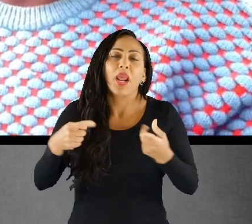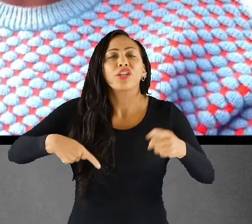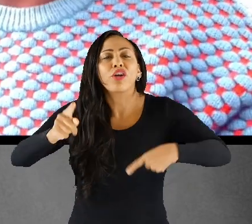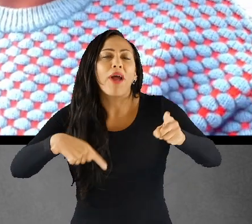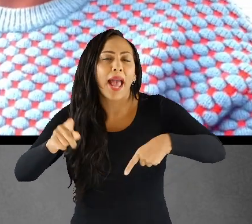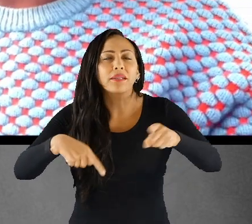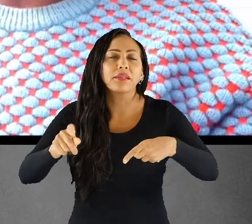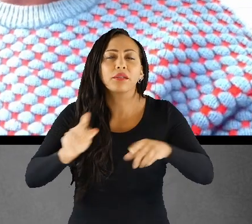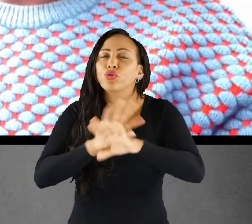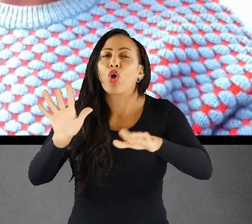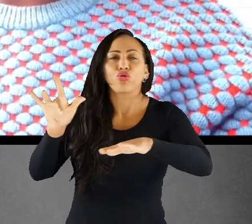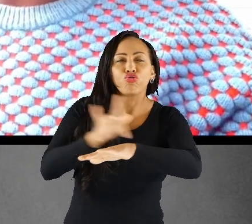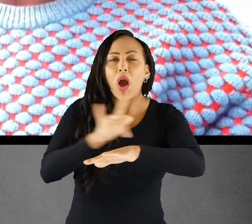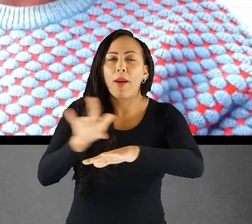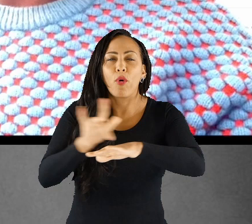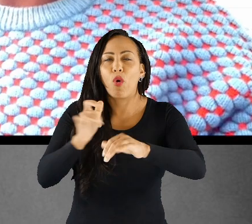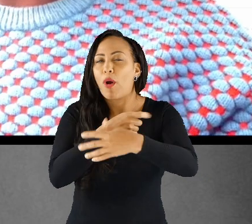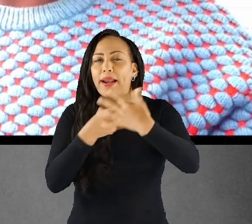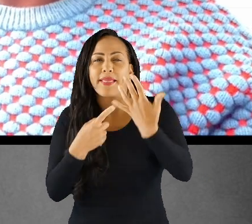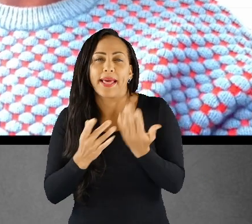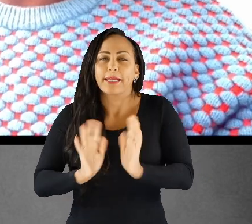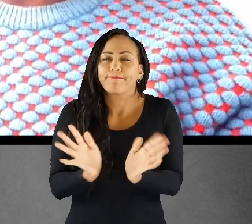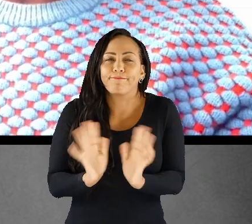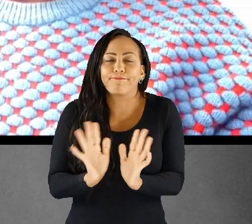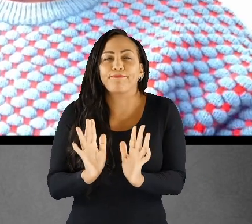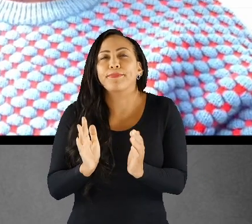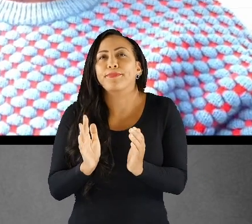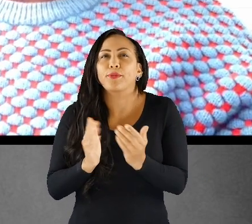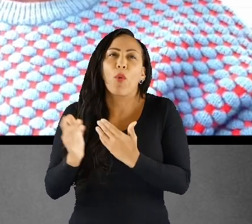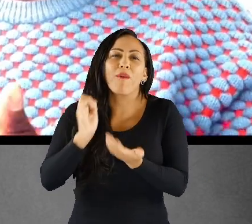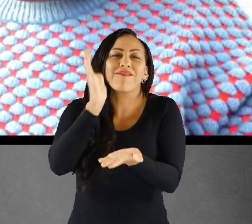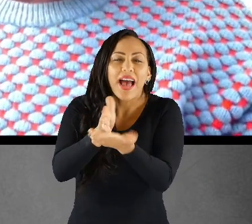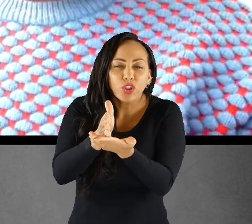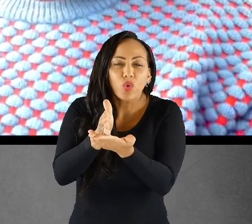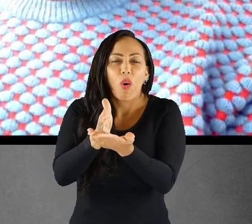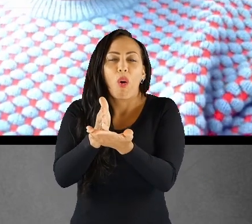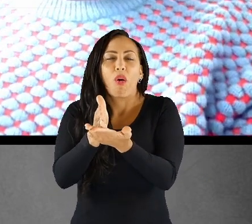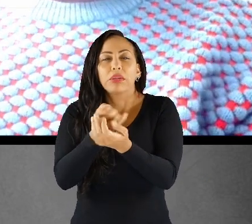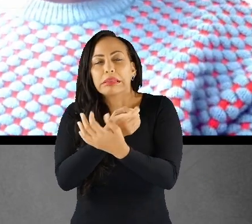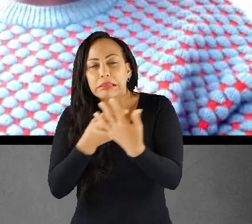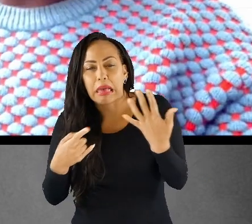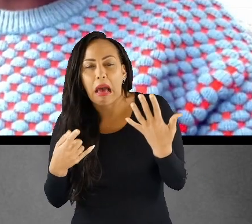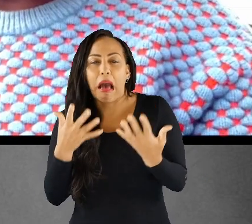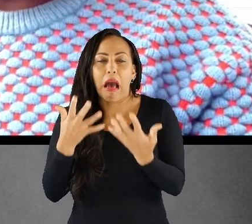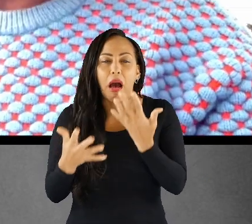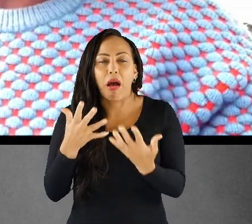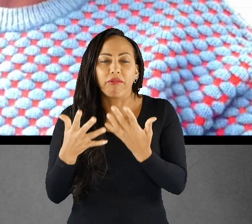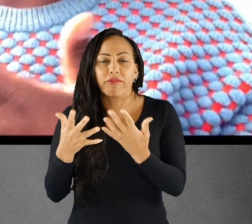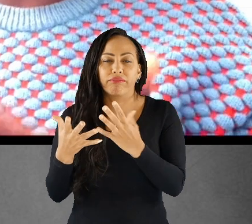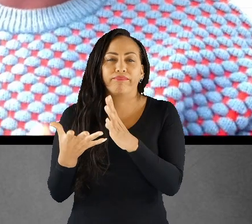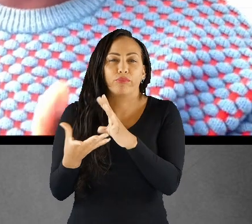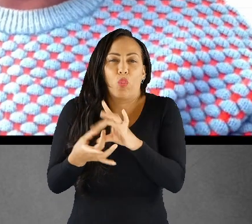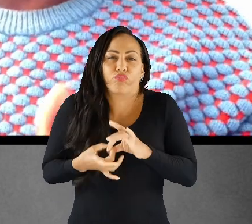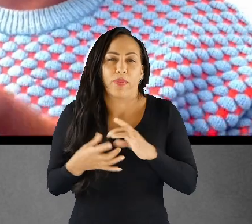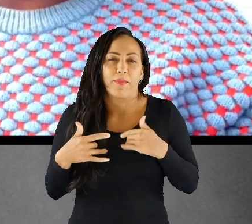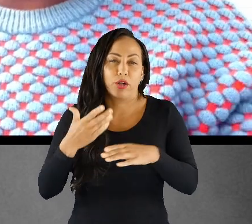I direct, but not drama or anything. It's mainly like factual stuff with my